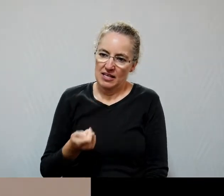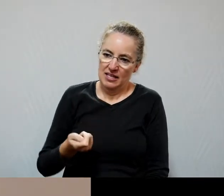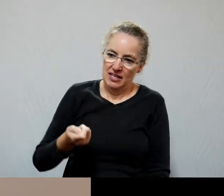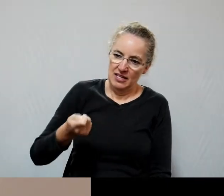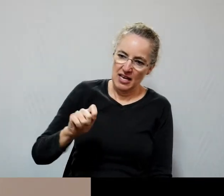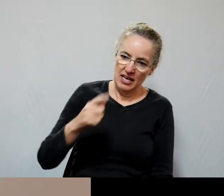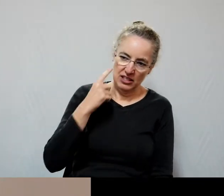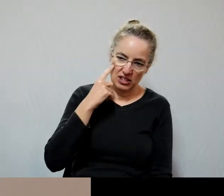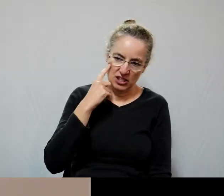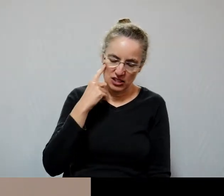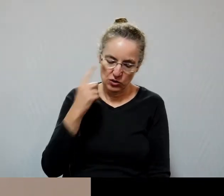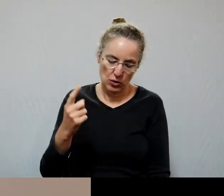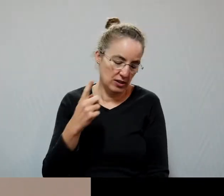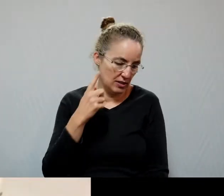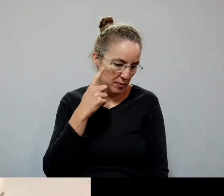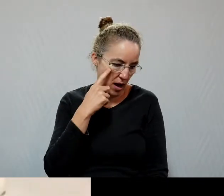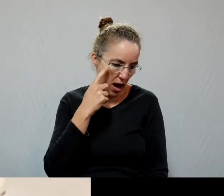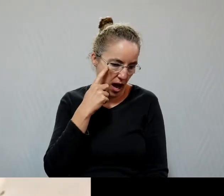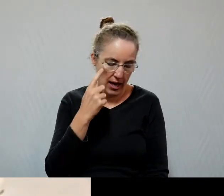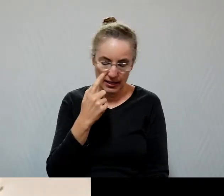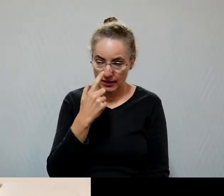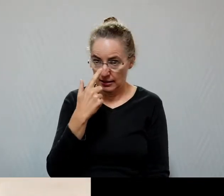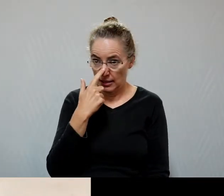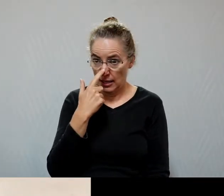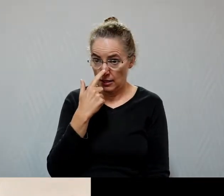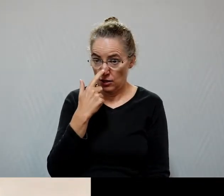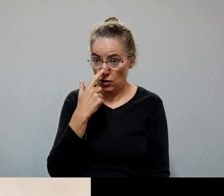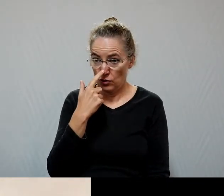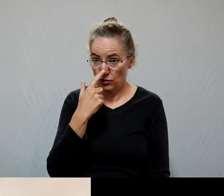eyes and a nose.